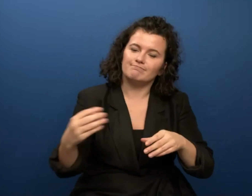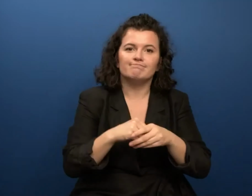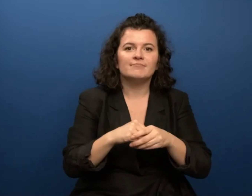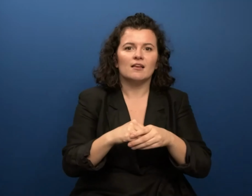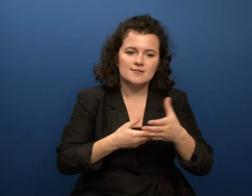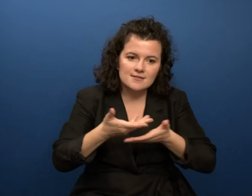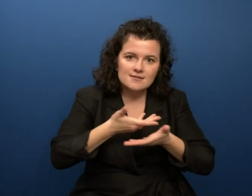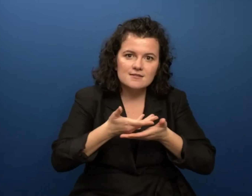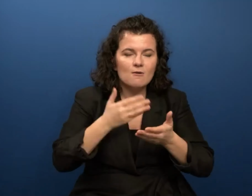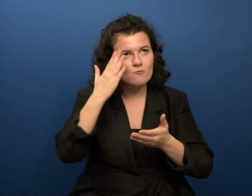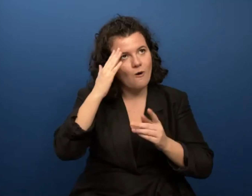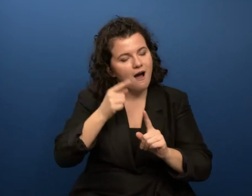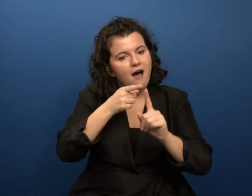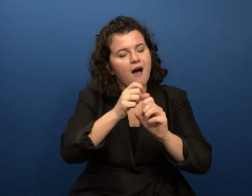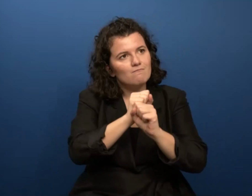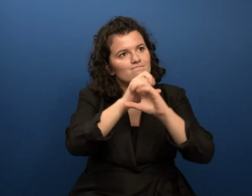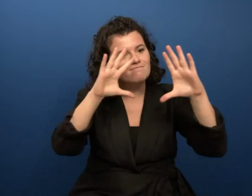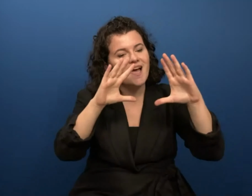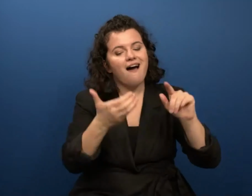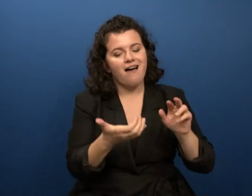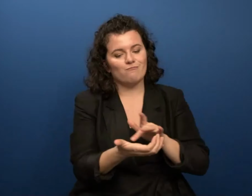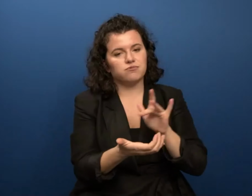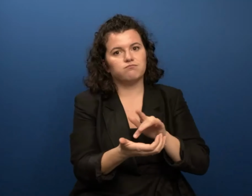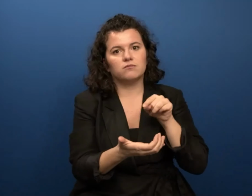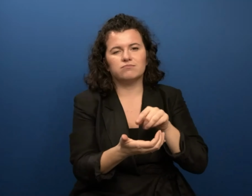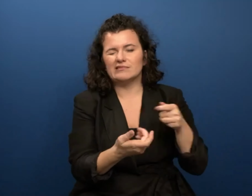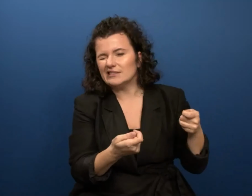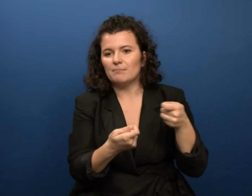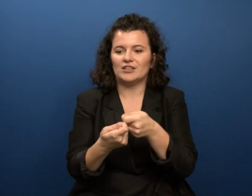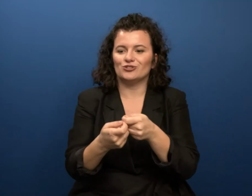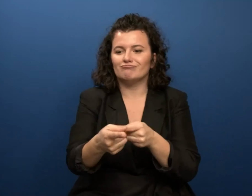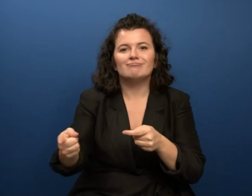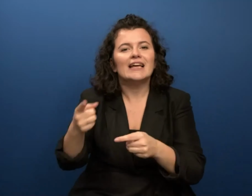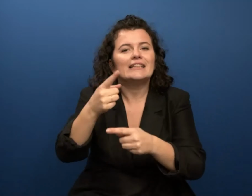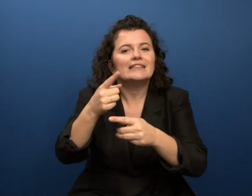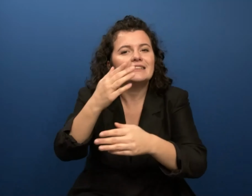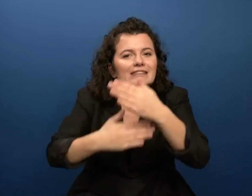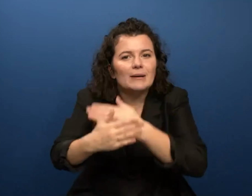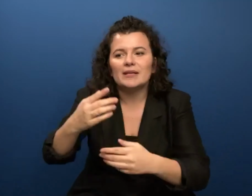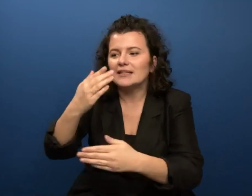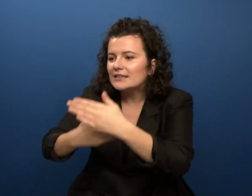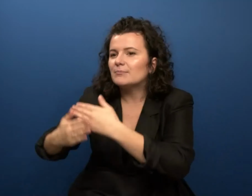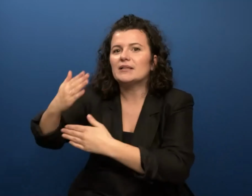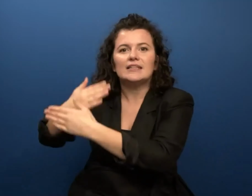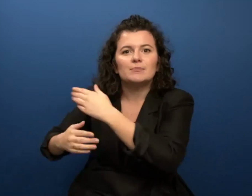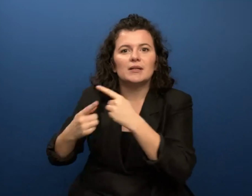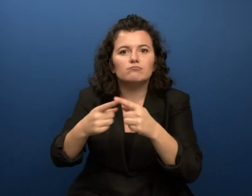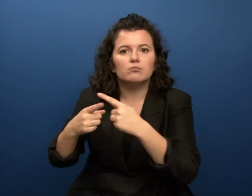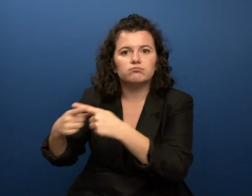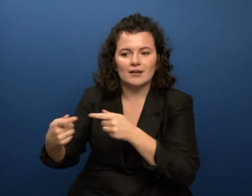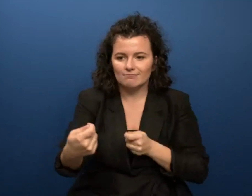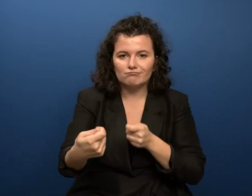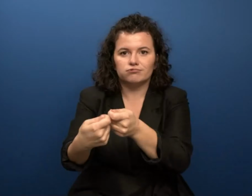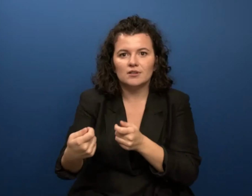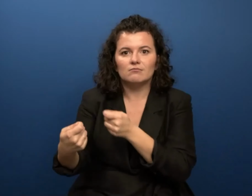having the devices that matches what we need as people with disability. It is one of the avenues whereby